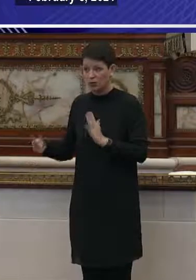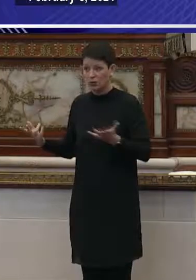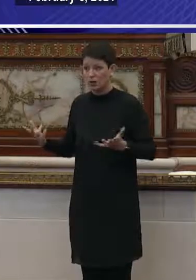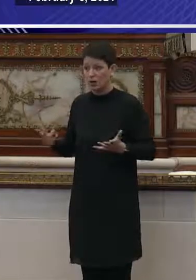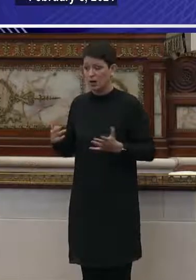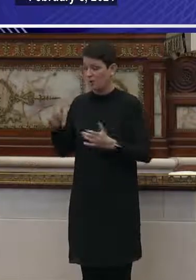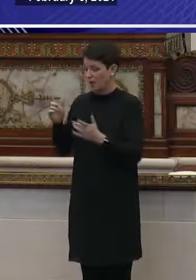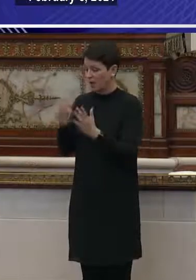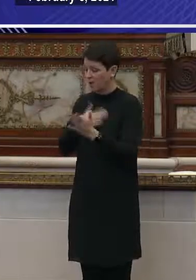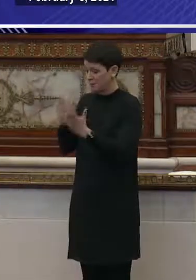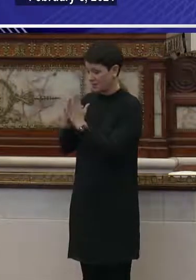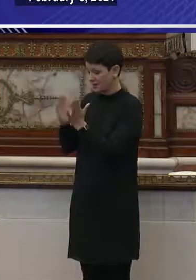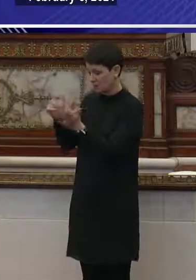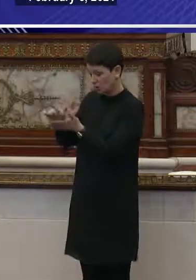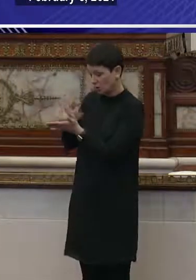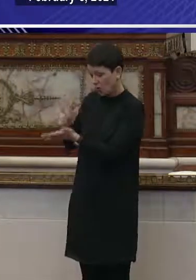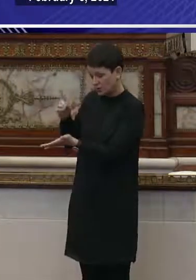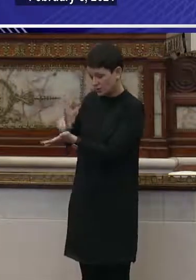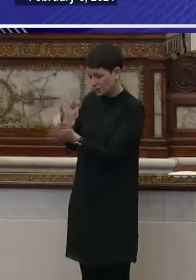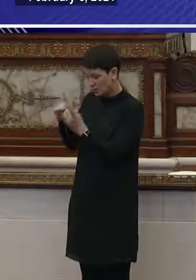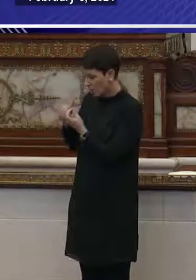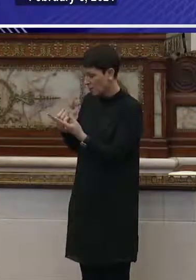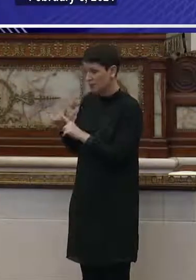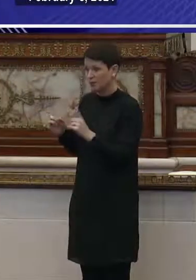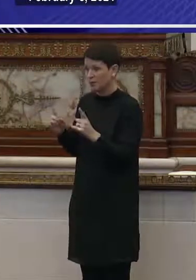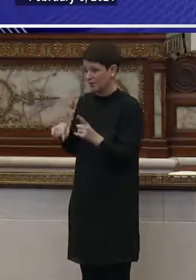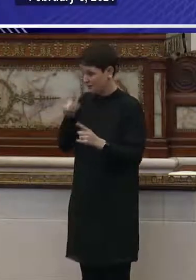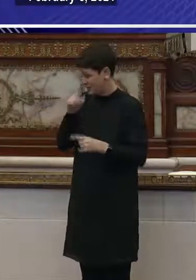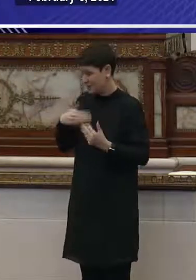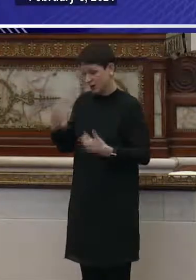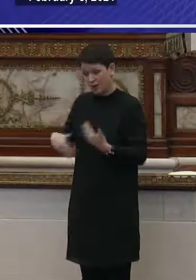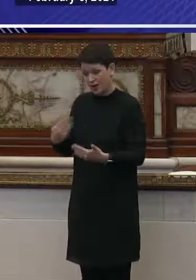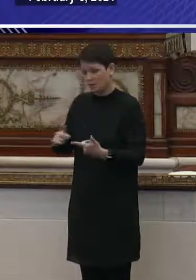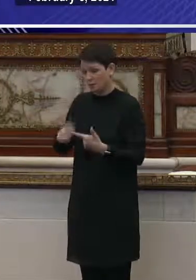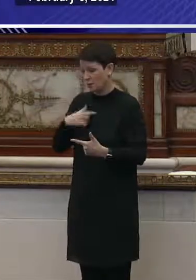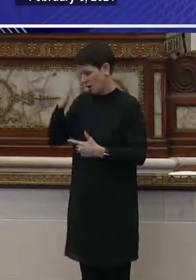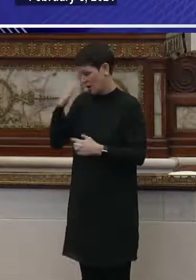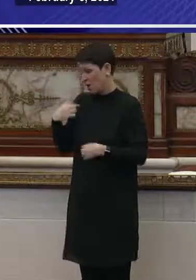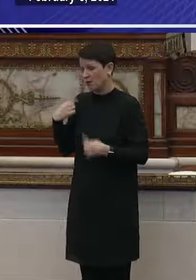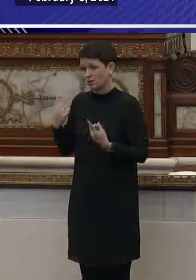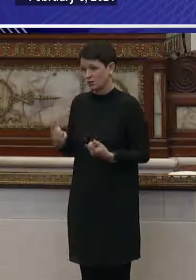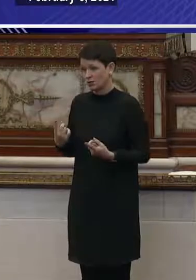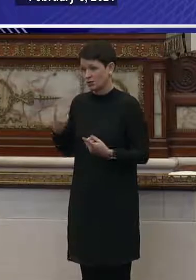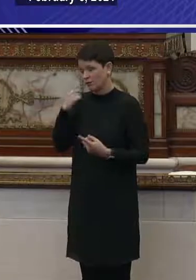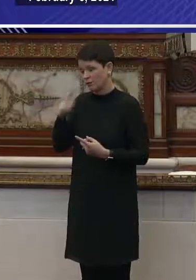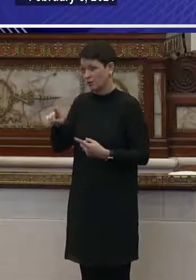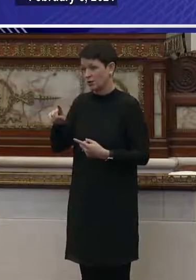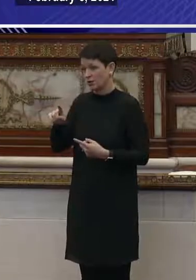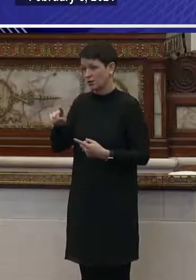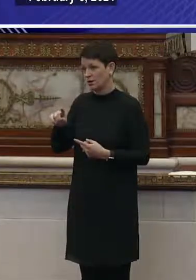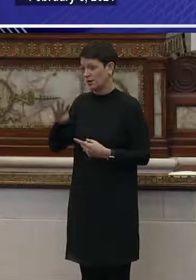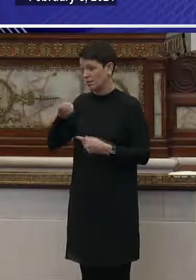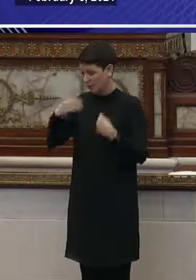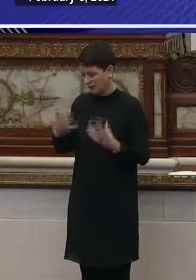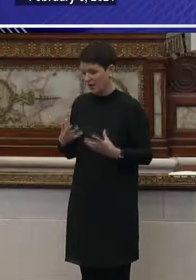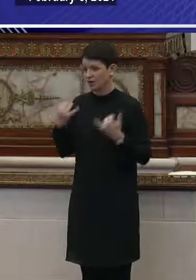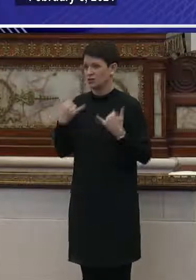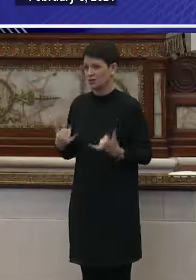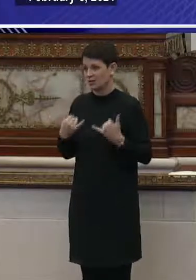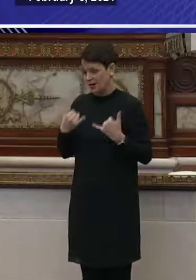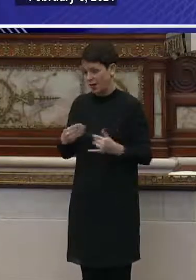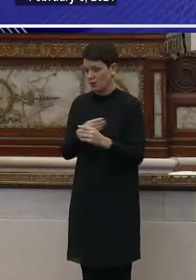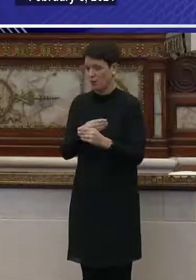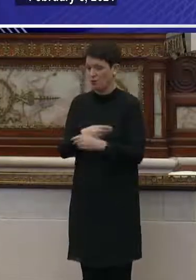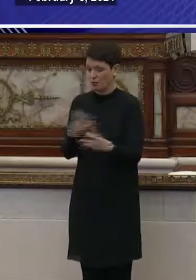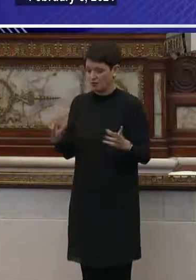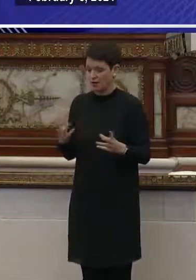law department as to whether there are other steps to take. But this is the process, to my knowledge, that exists for the 98 providers that are currently distributing across the